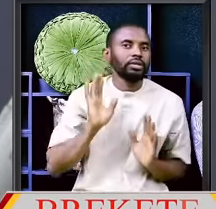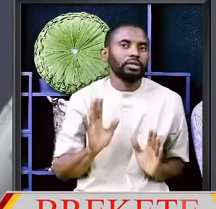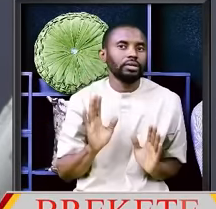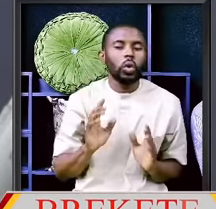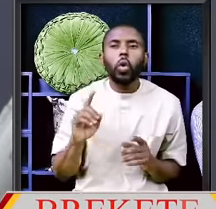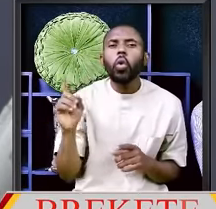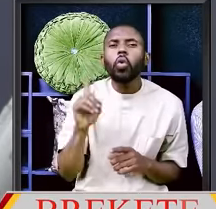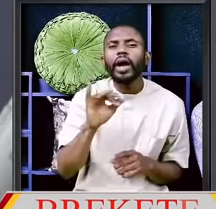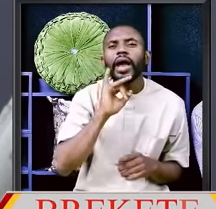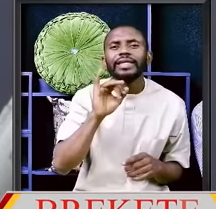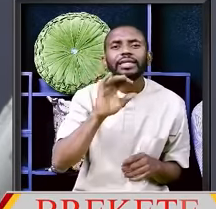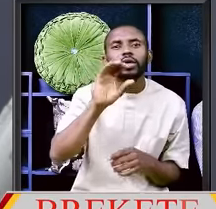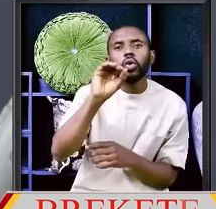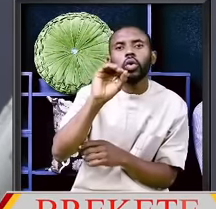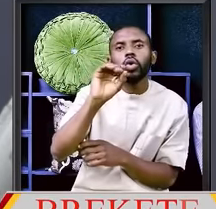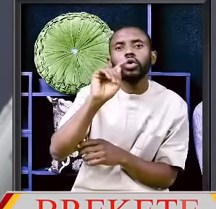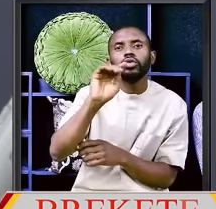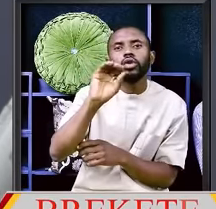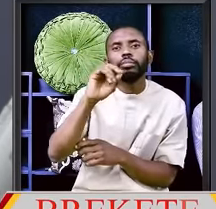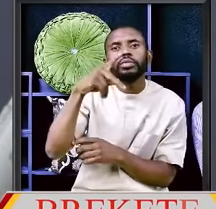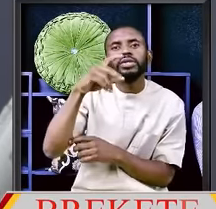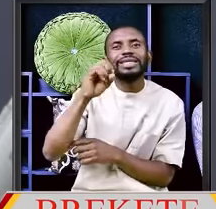Where is the autopsy result?